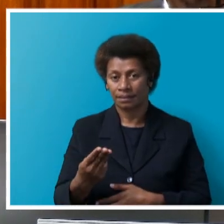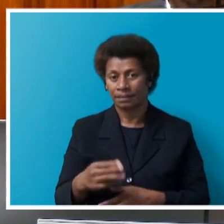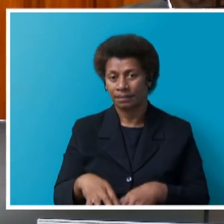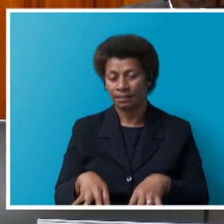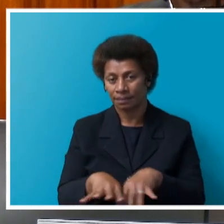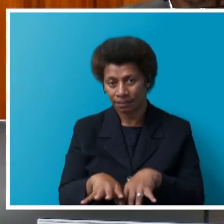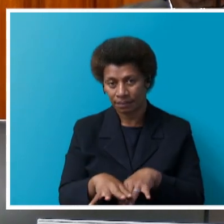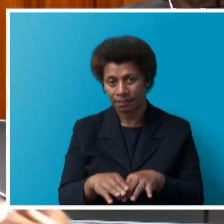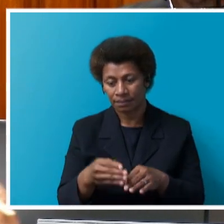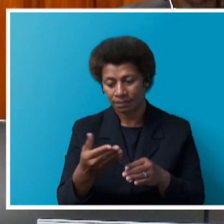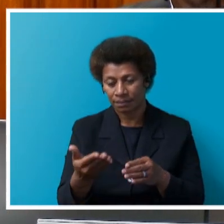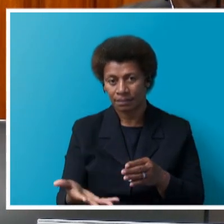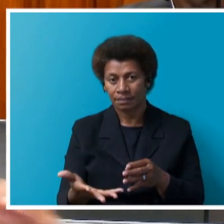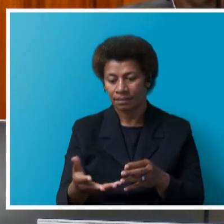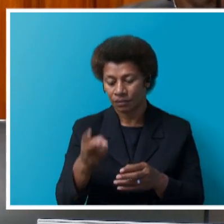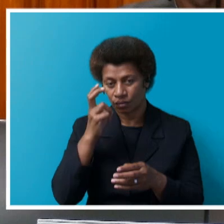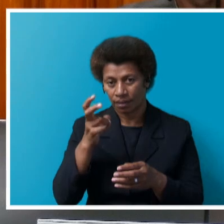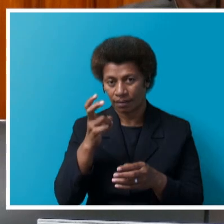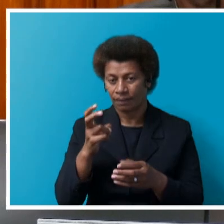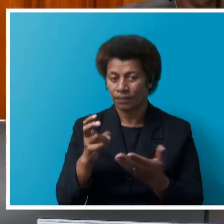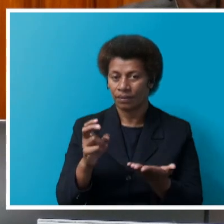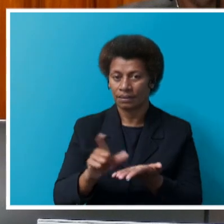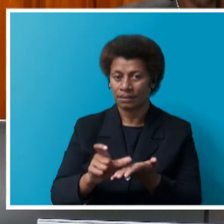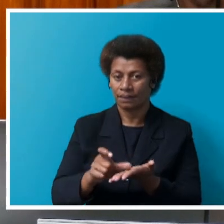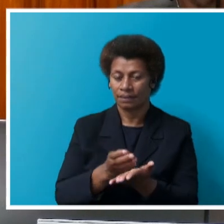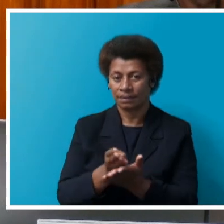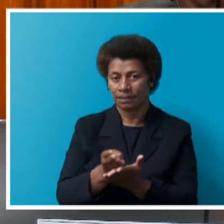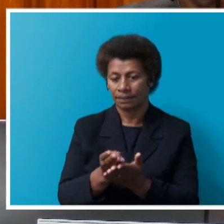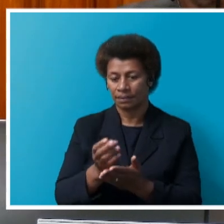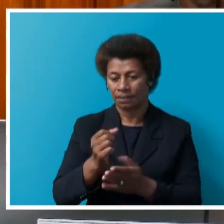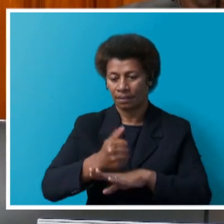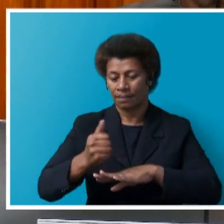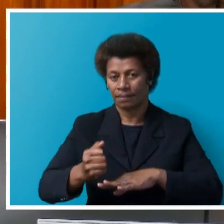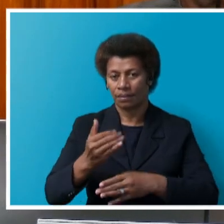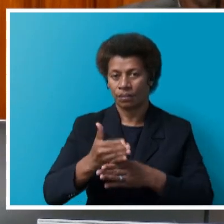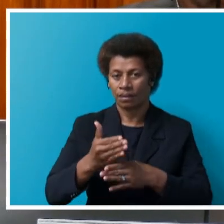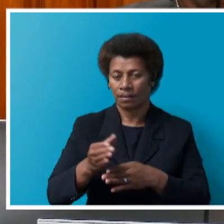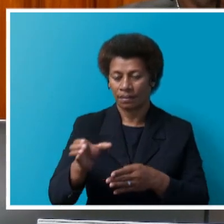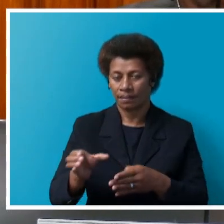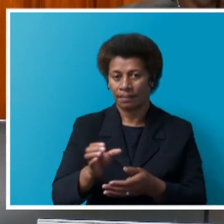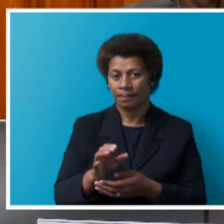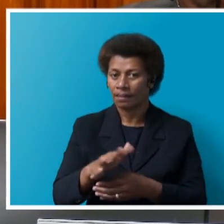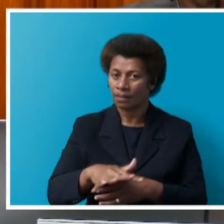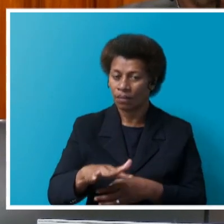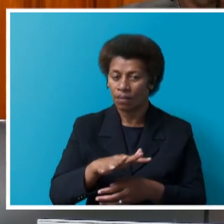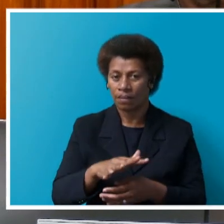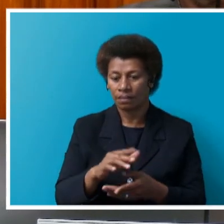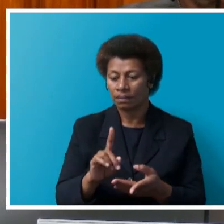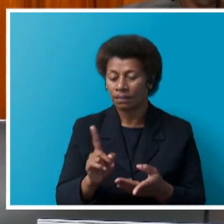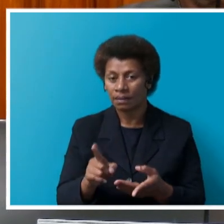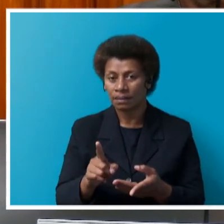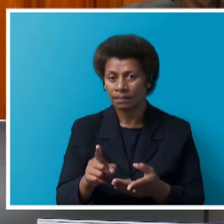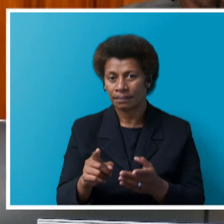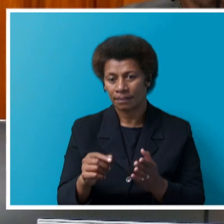LPO training for civil servants across the 4 divisions. LPOs are responsible not only to enforce litter through the Litter